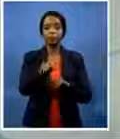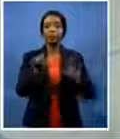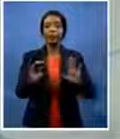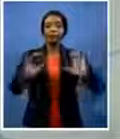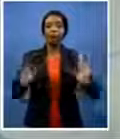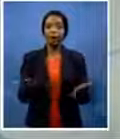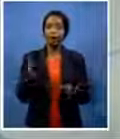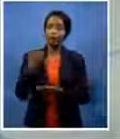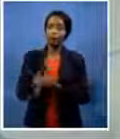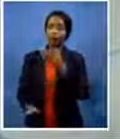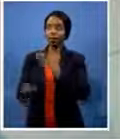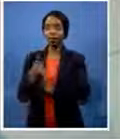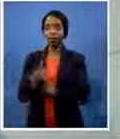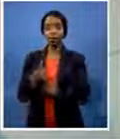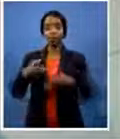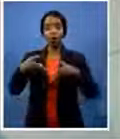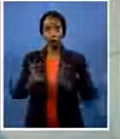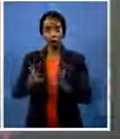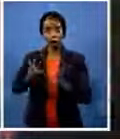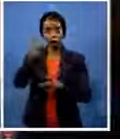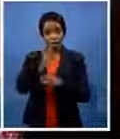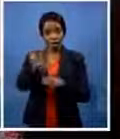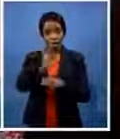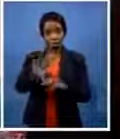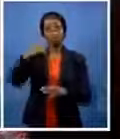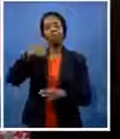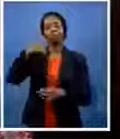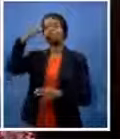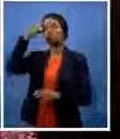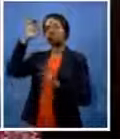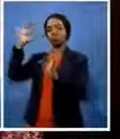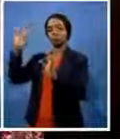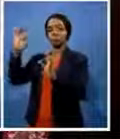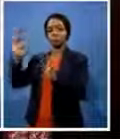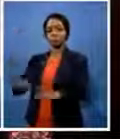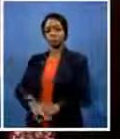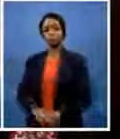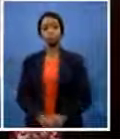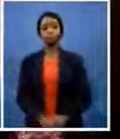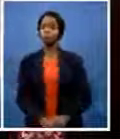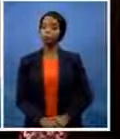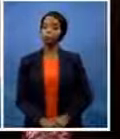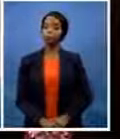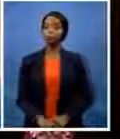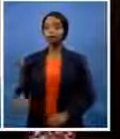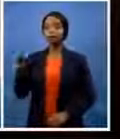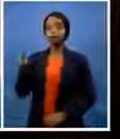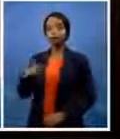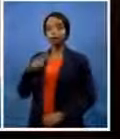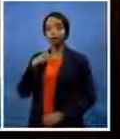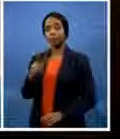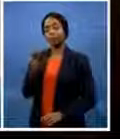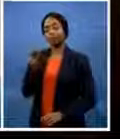plan. So he announced 500 billion rand, of which he said 130 billion will be taken from